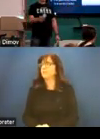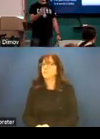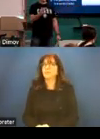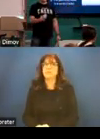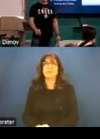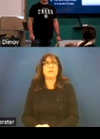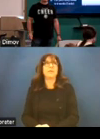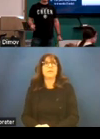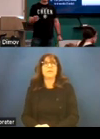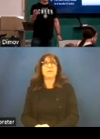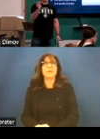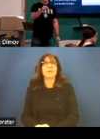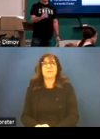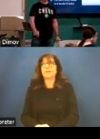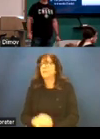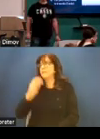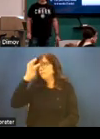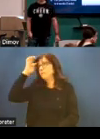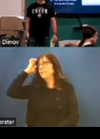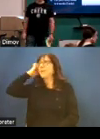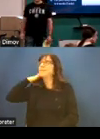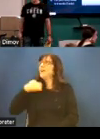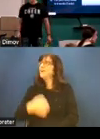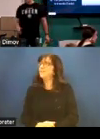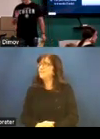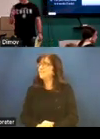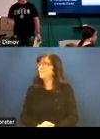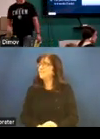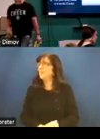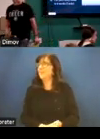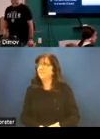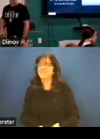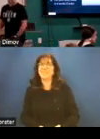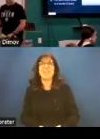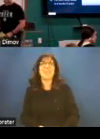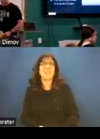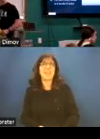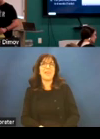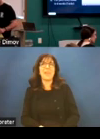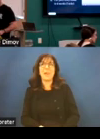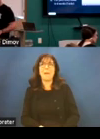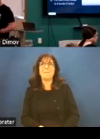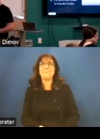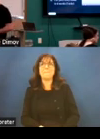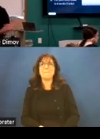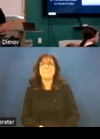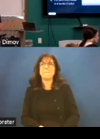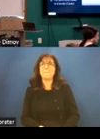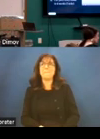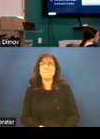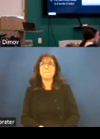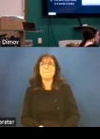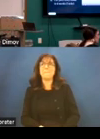Just do it on scrap paper because then you're going to write. Really It's too late. Go ahead and use it.